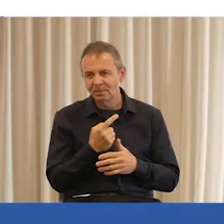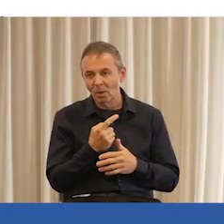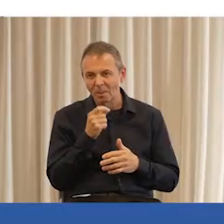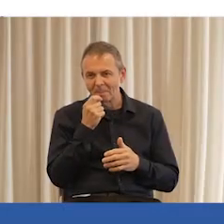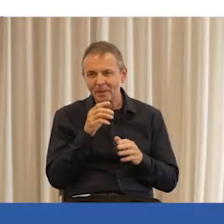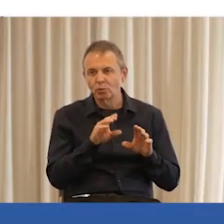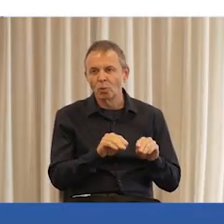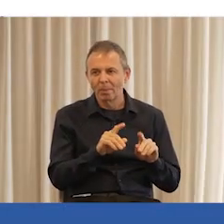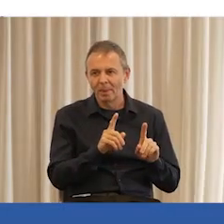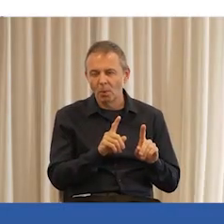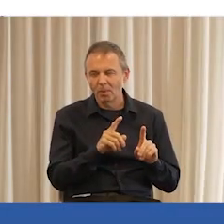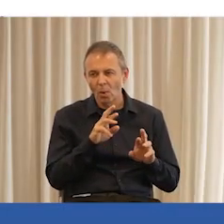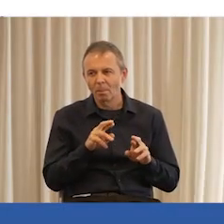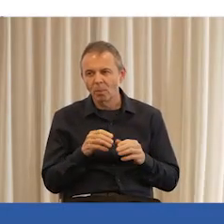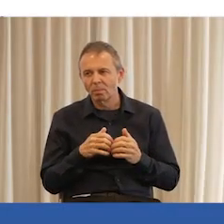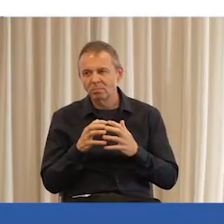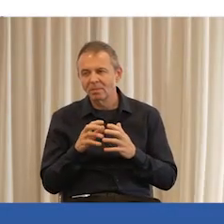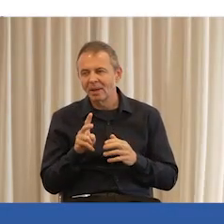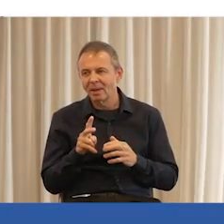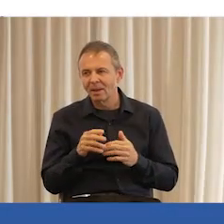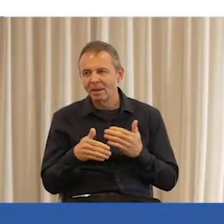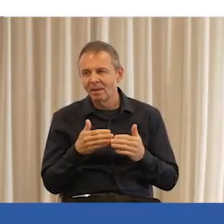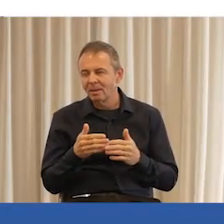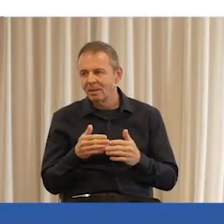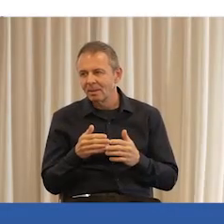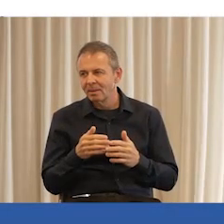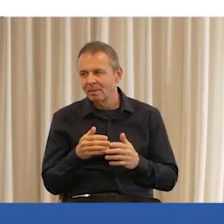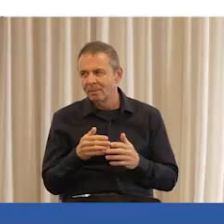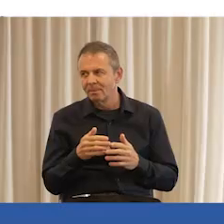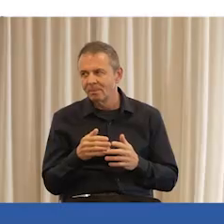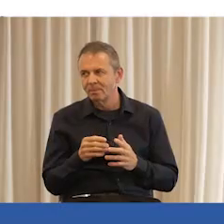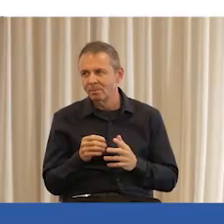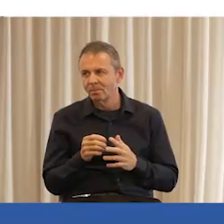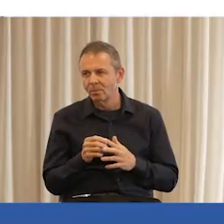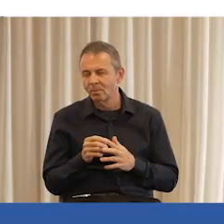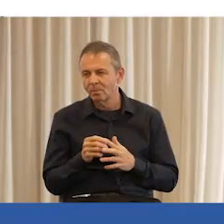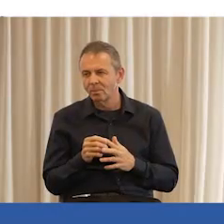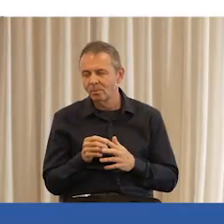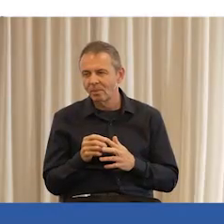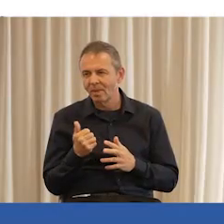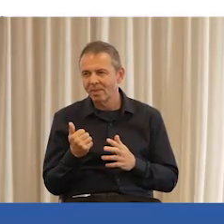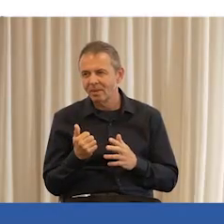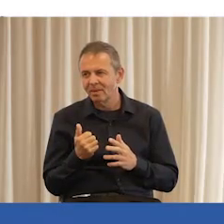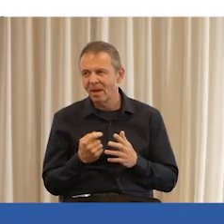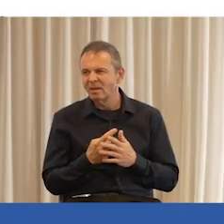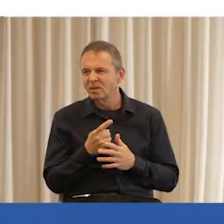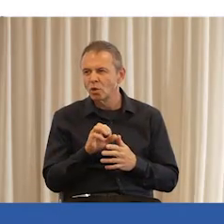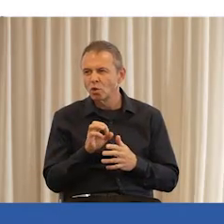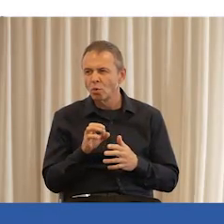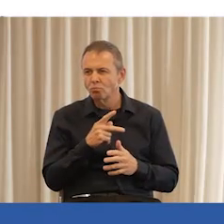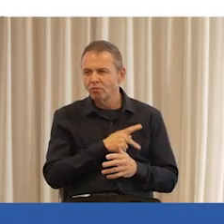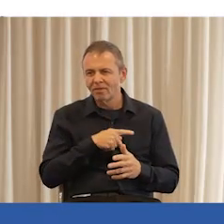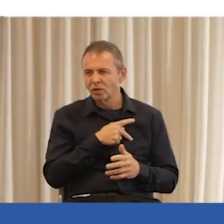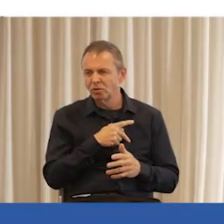2 years where they had an event called Porch Fest, which is it's all amateur performers in their local